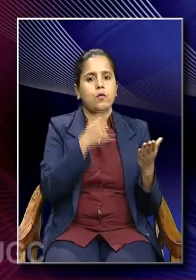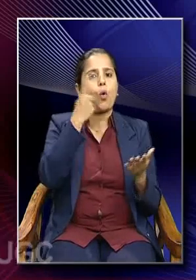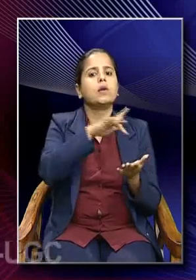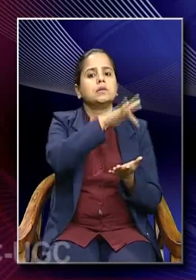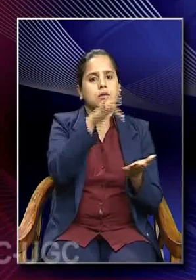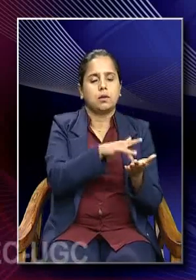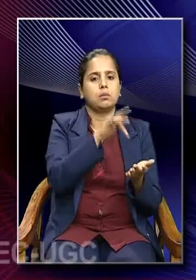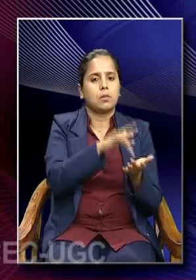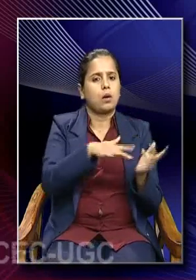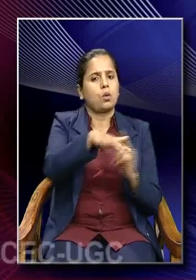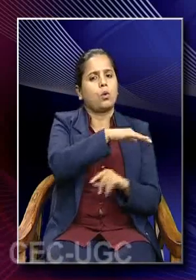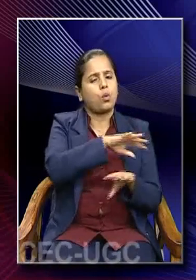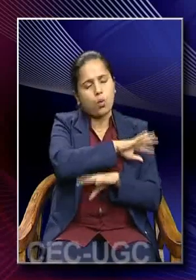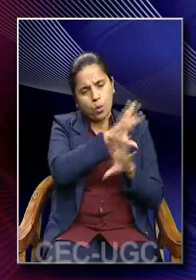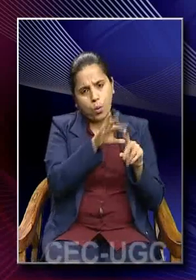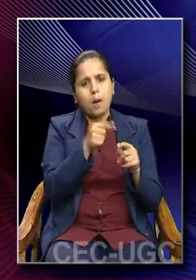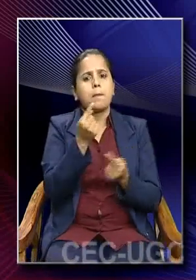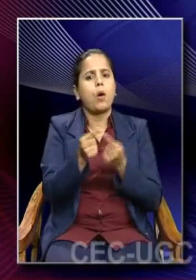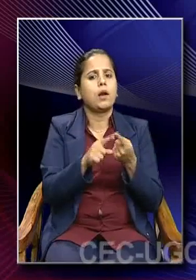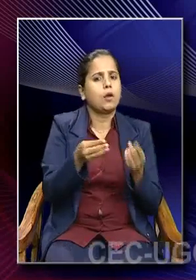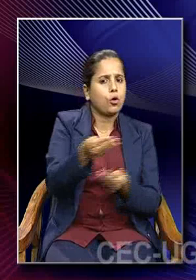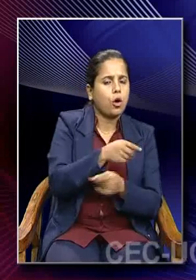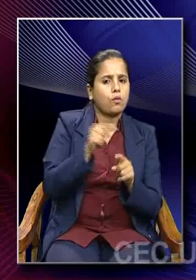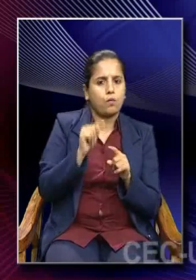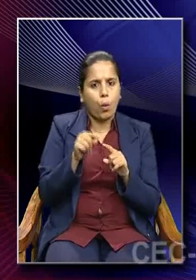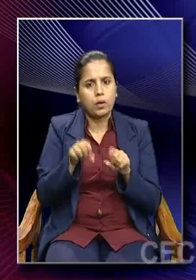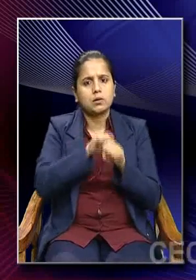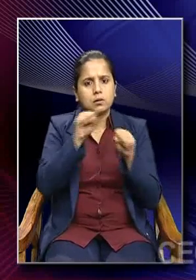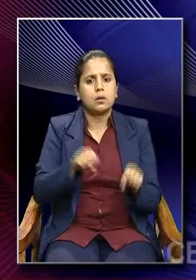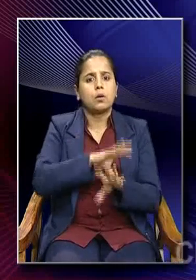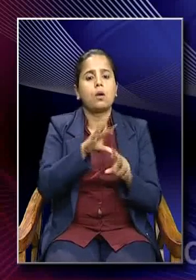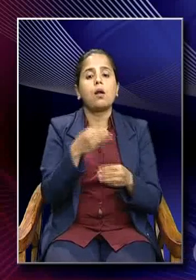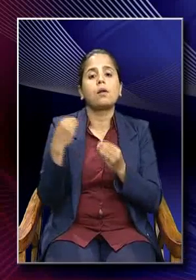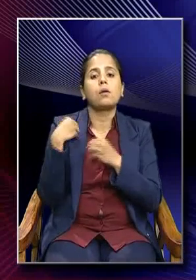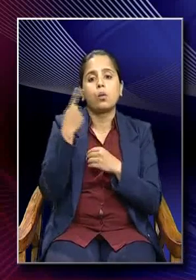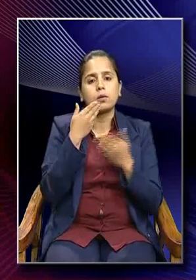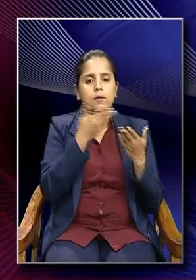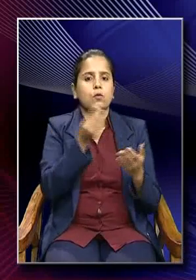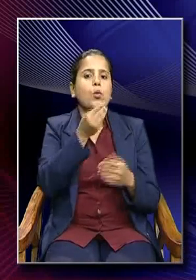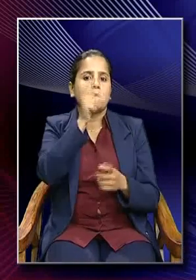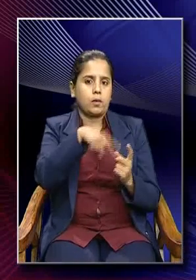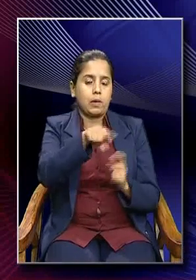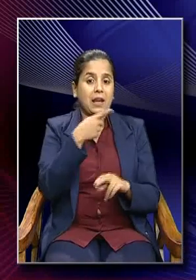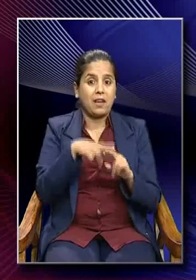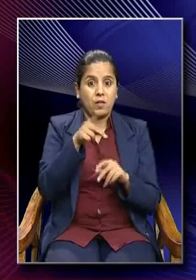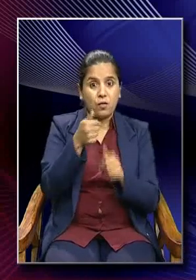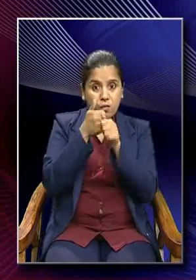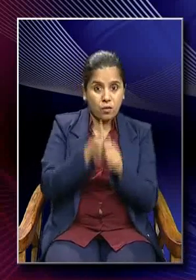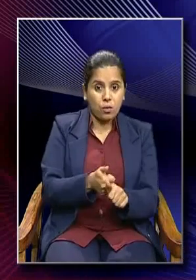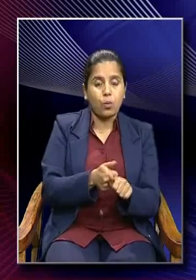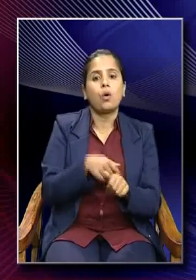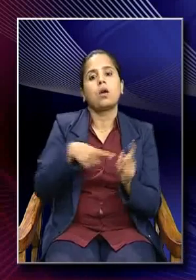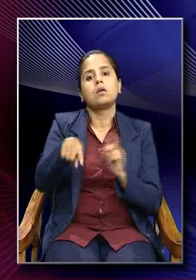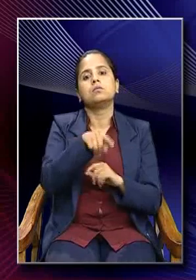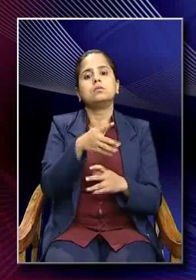thus the whole of political economy, the voting system and everything will be hands of the few people. But if you follow a decentralized